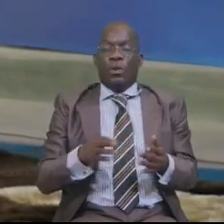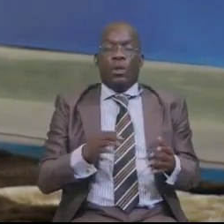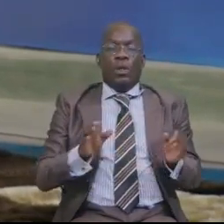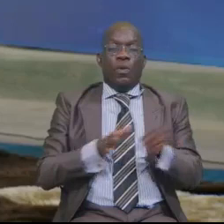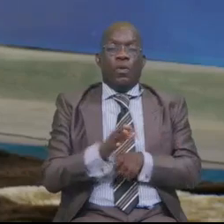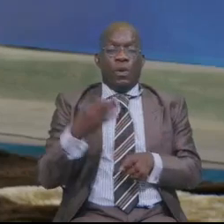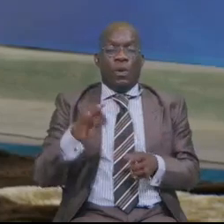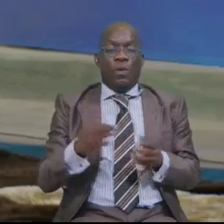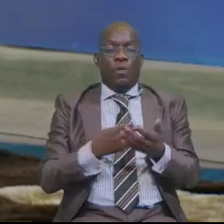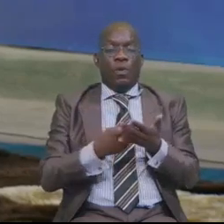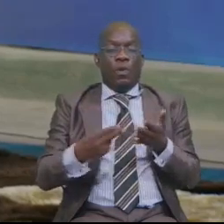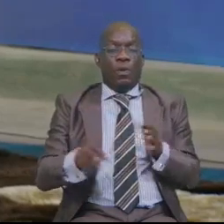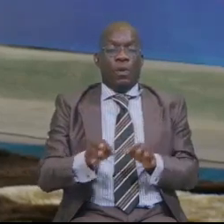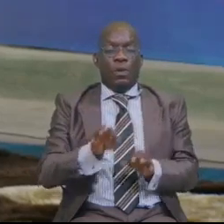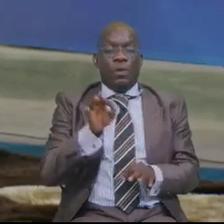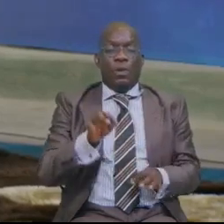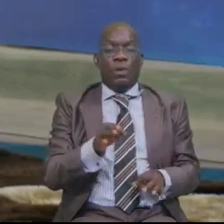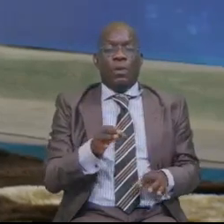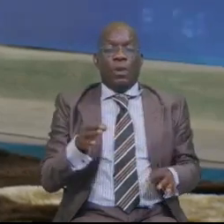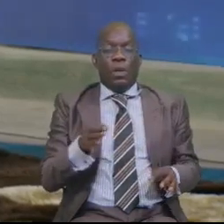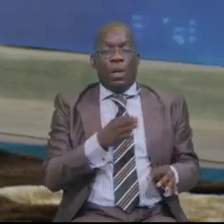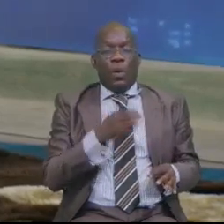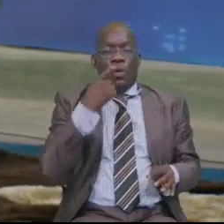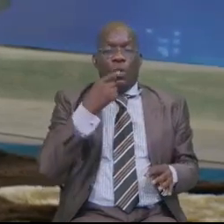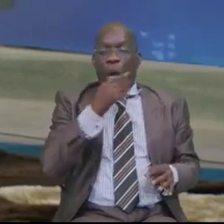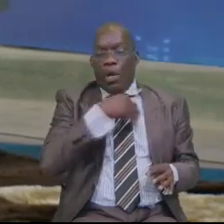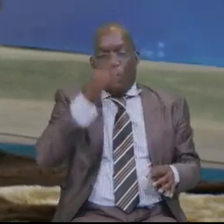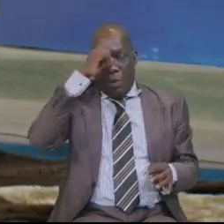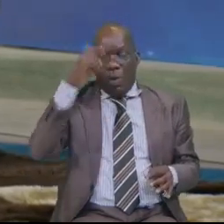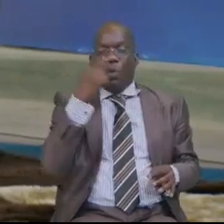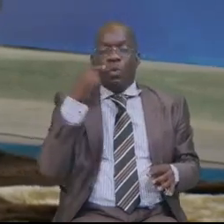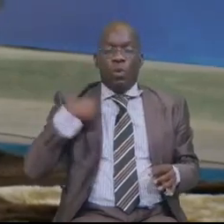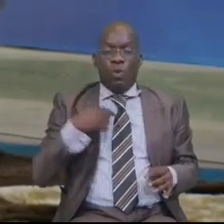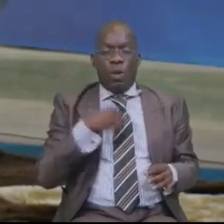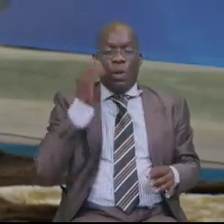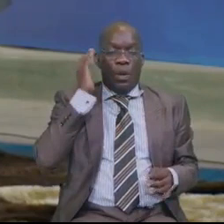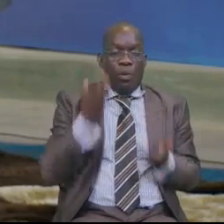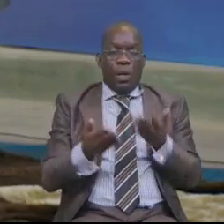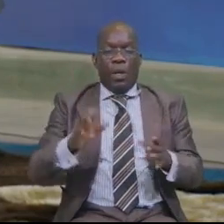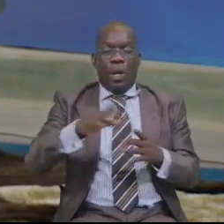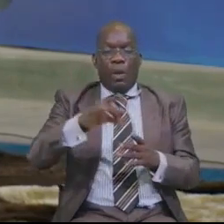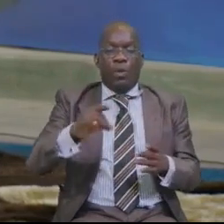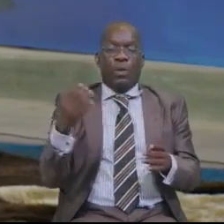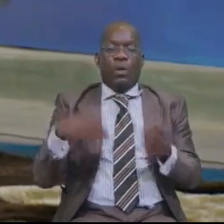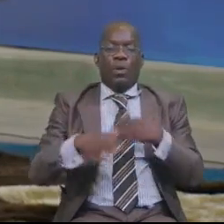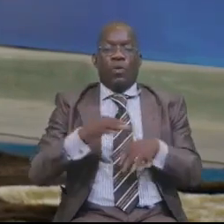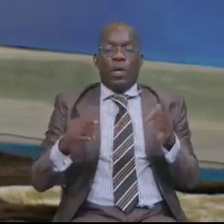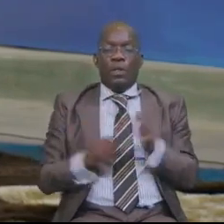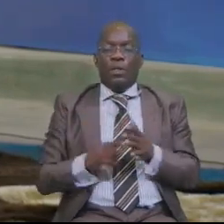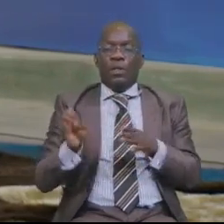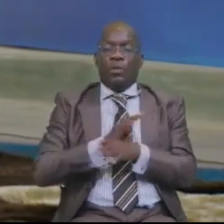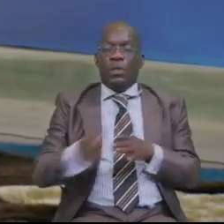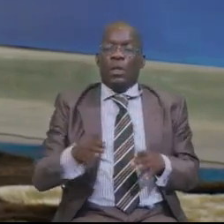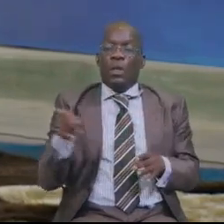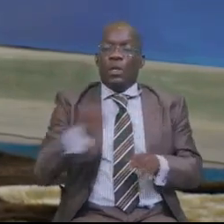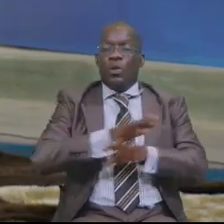may appoint unto this business. They didn't want any distraction that would distract them from the